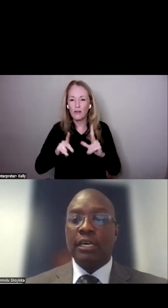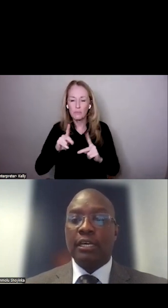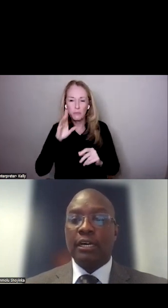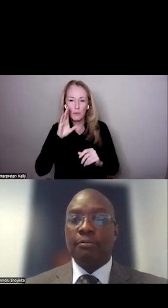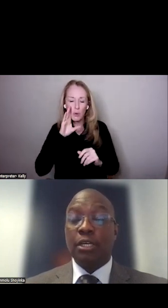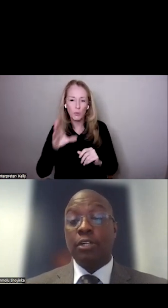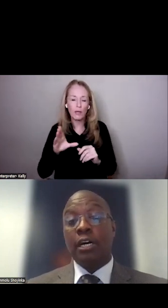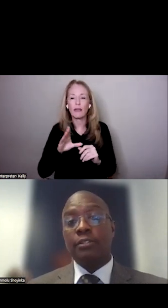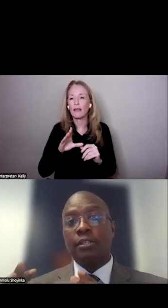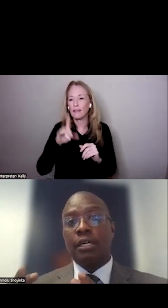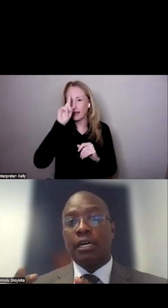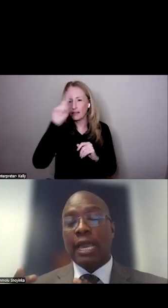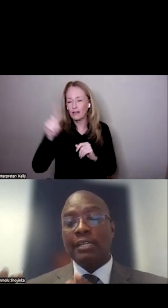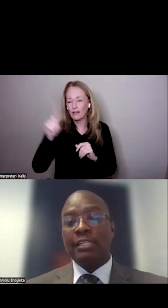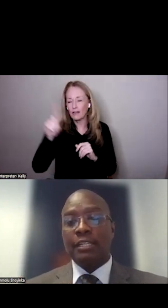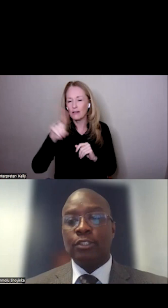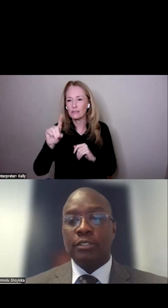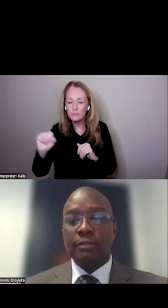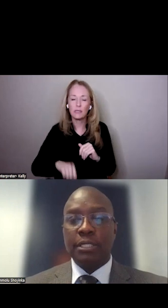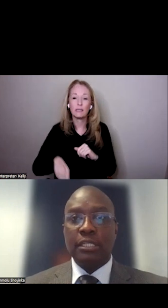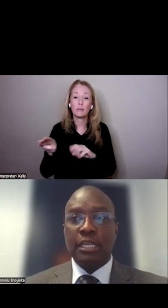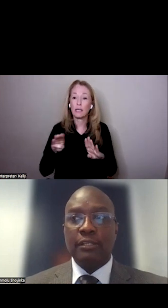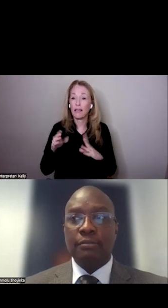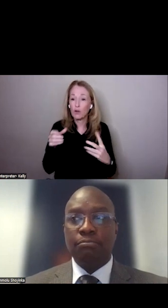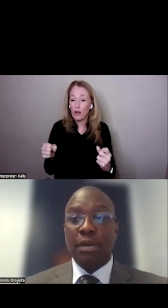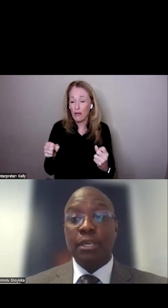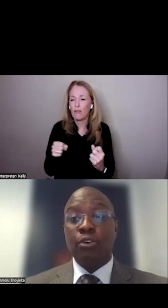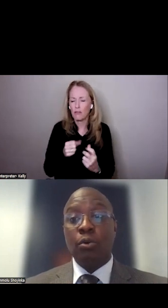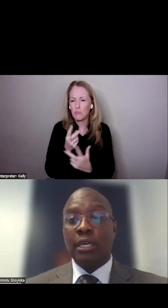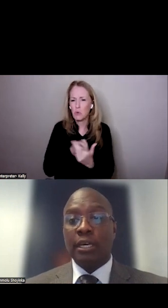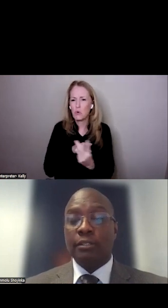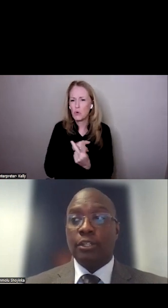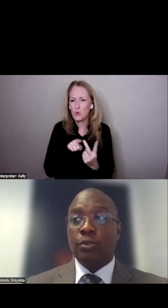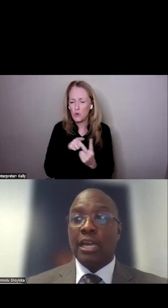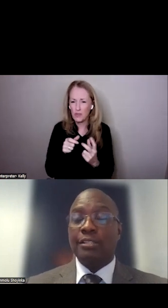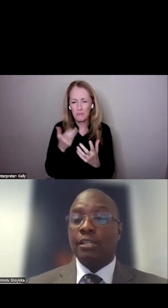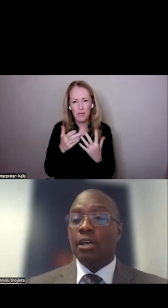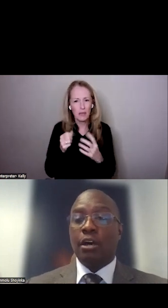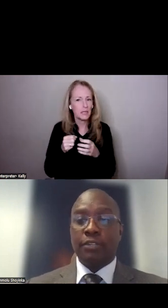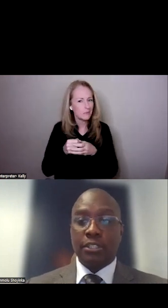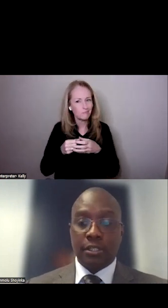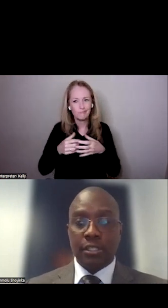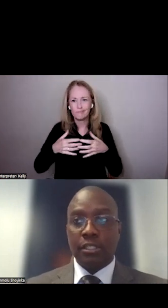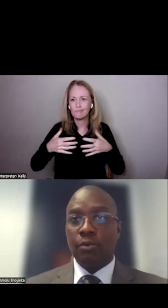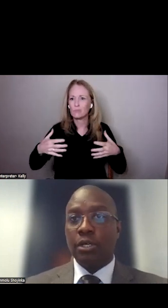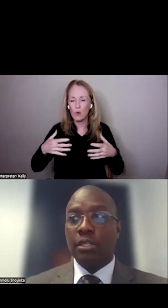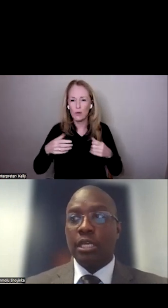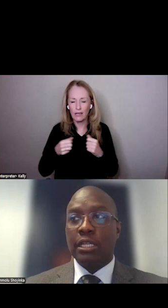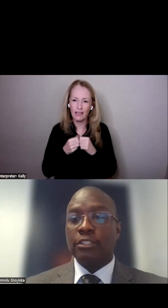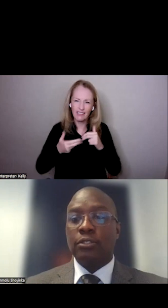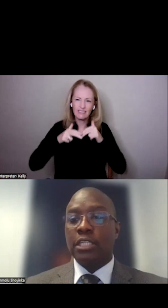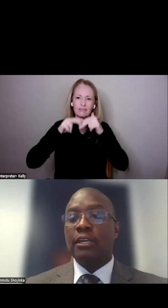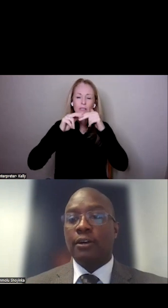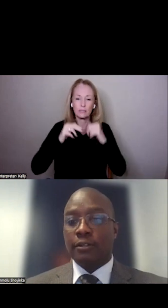disability, behavioral health and intellectual disability needs might be growing. And that's obviously consistent with